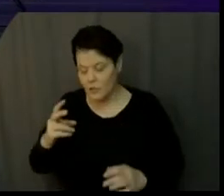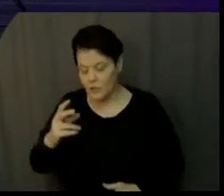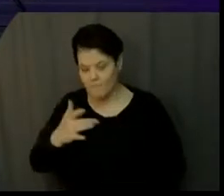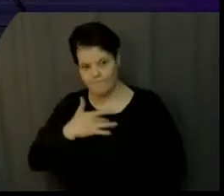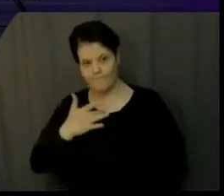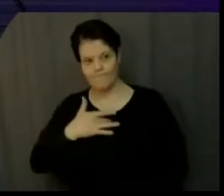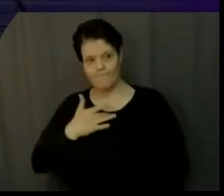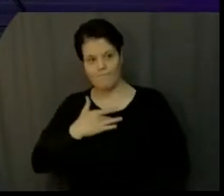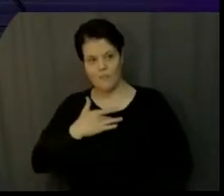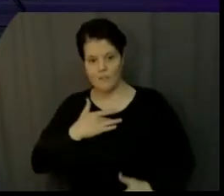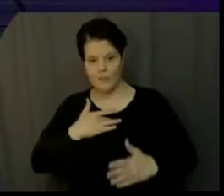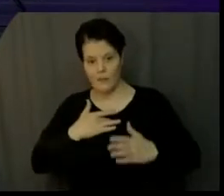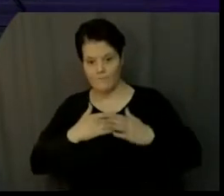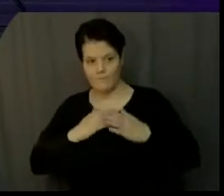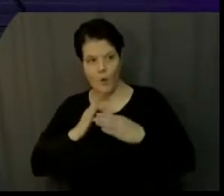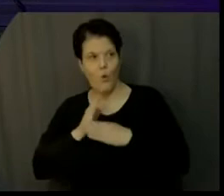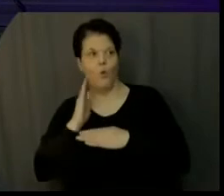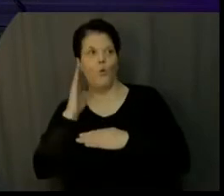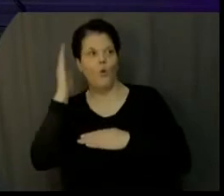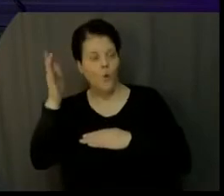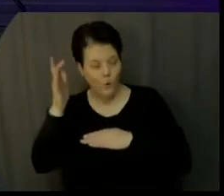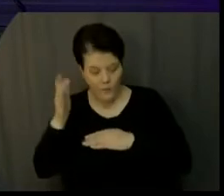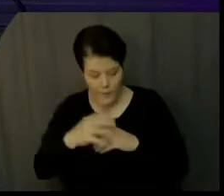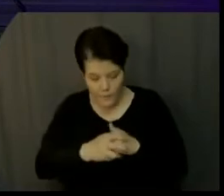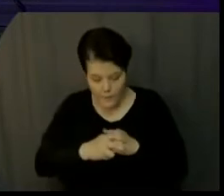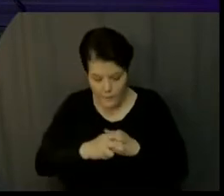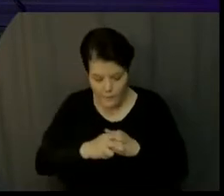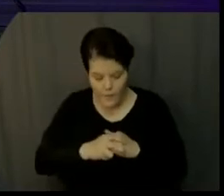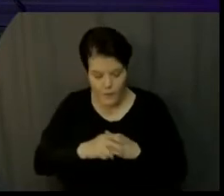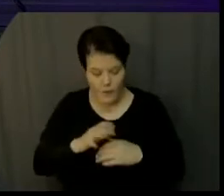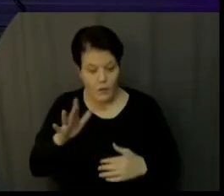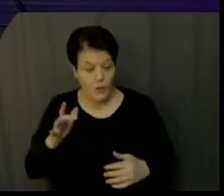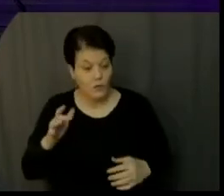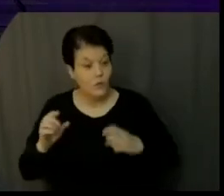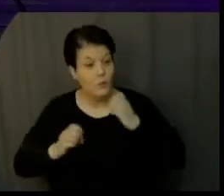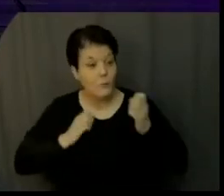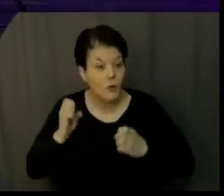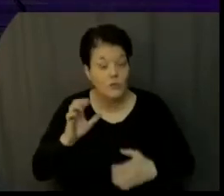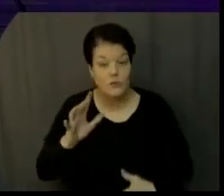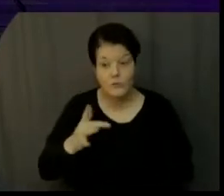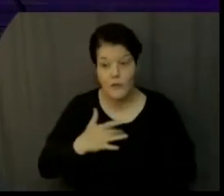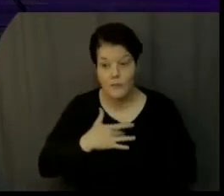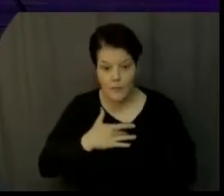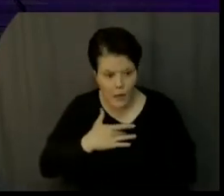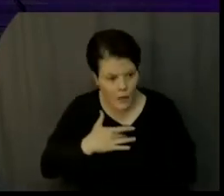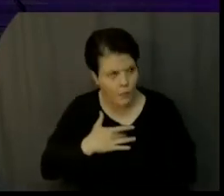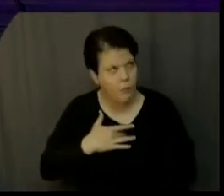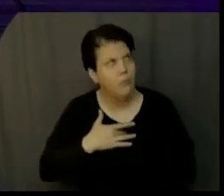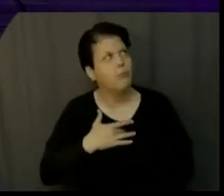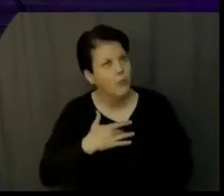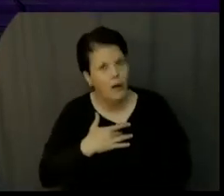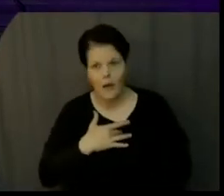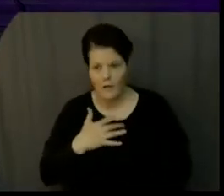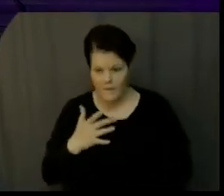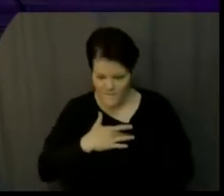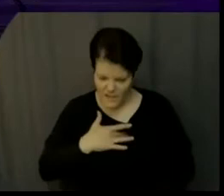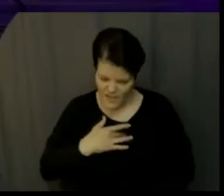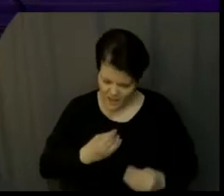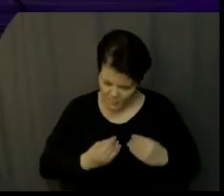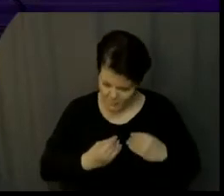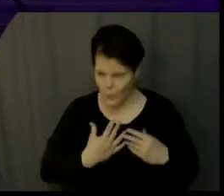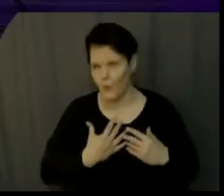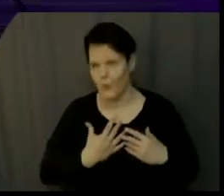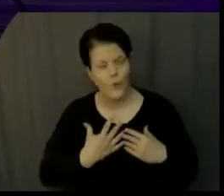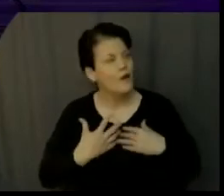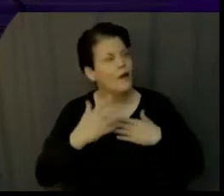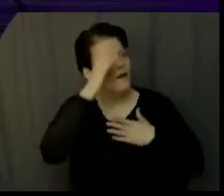stirred, all right? And you have this cathartic experience, this moment where you just feel close to God.